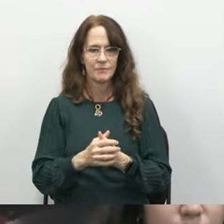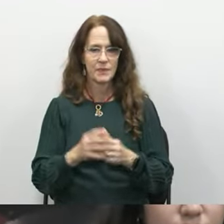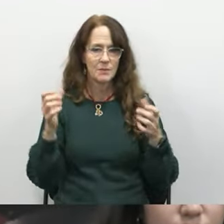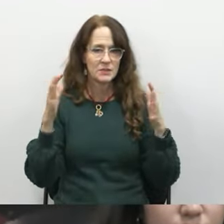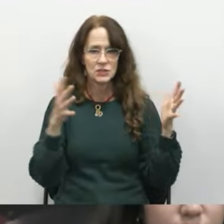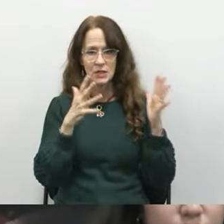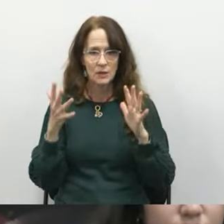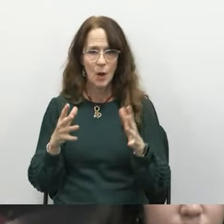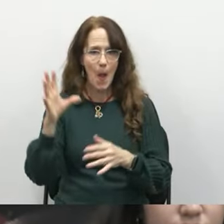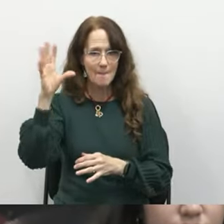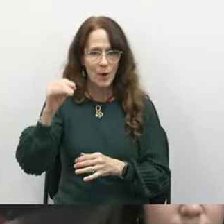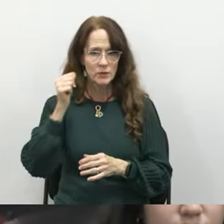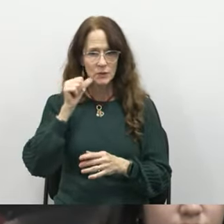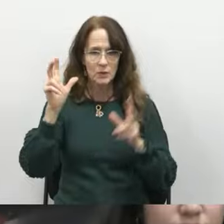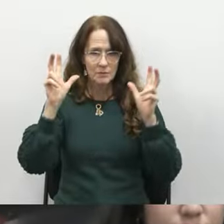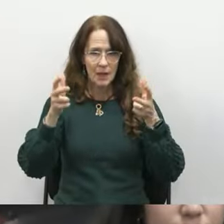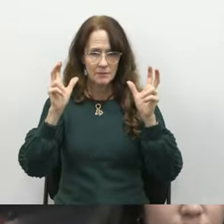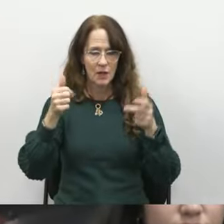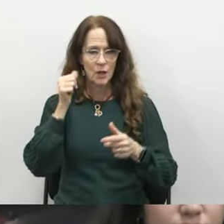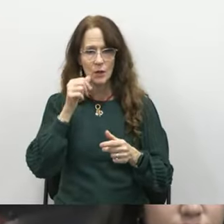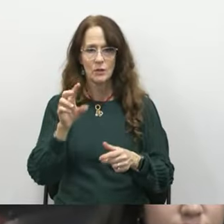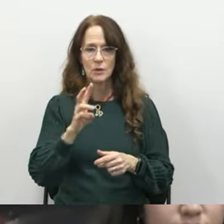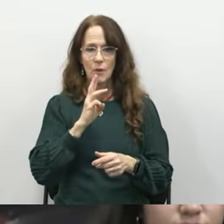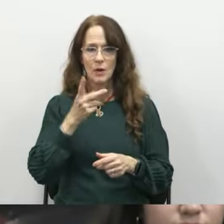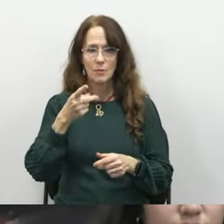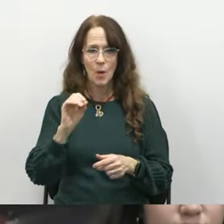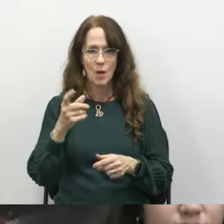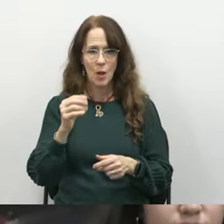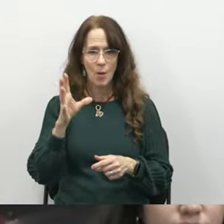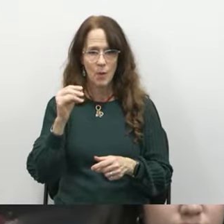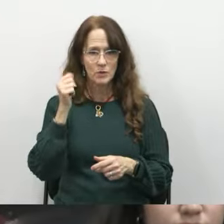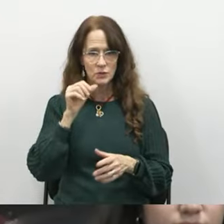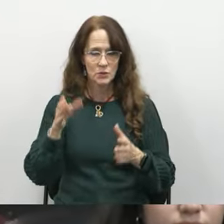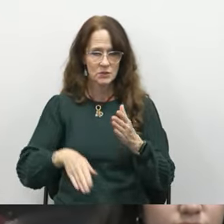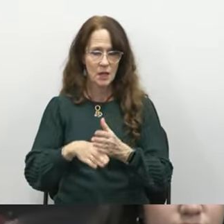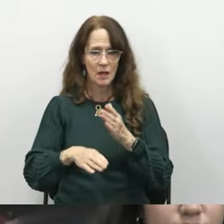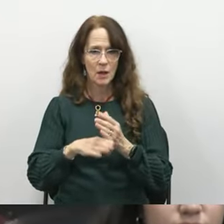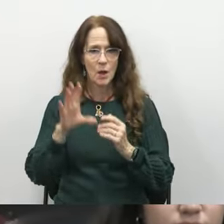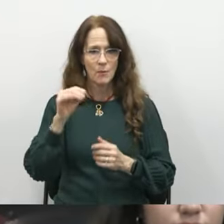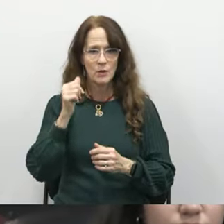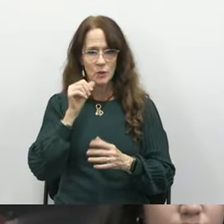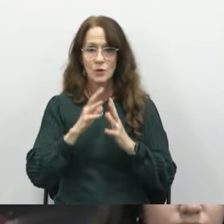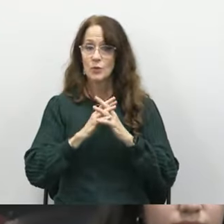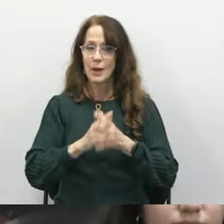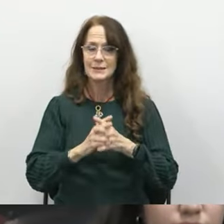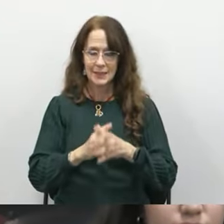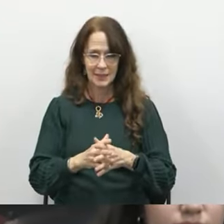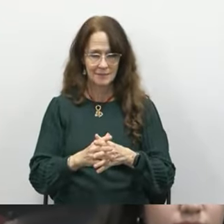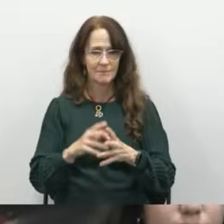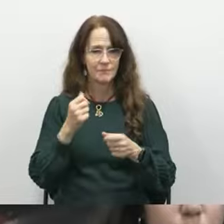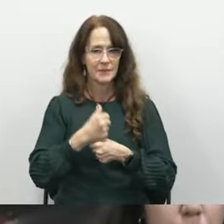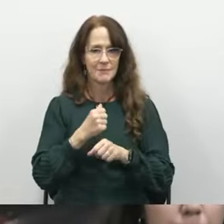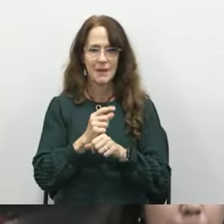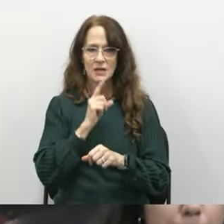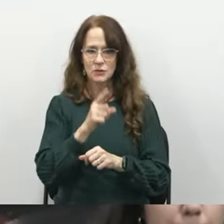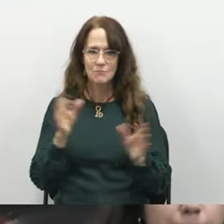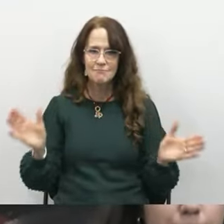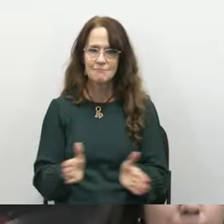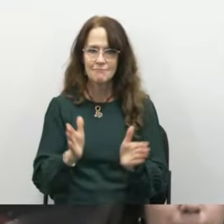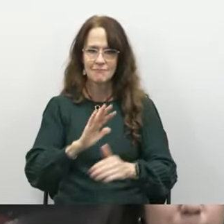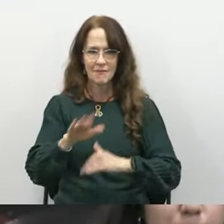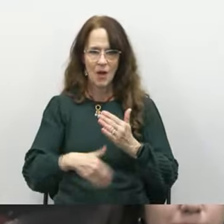on our boys and girls basketball, girls water polo, boys and girls soccer, and boys and girls wrestling. We are making sure to promote all the sports